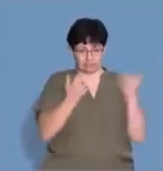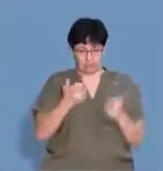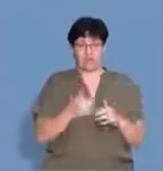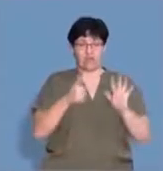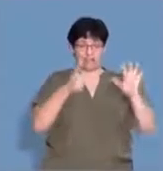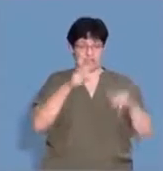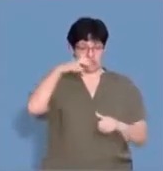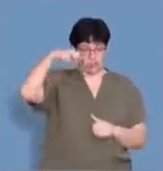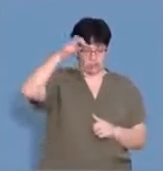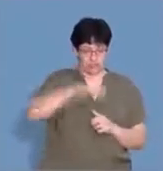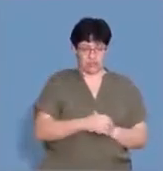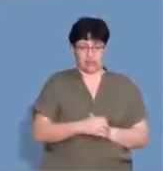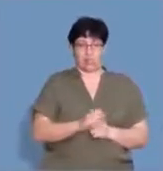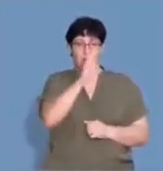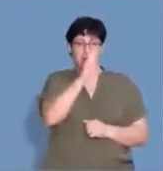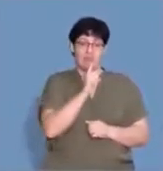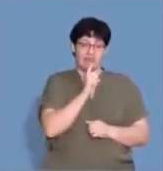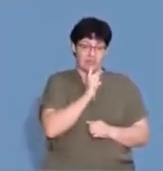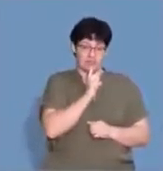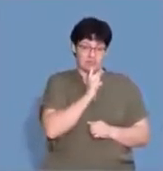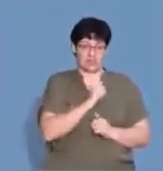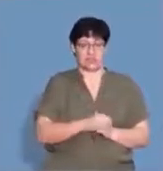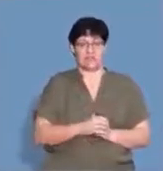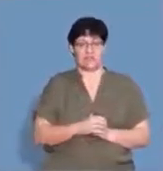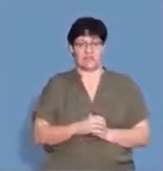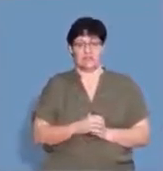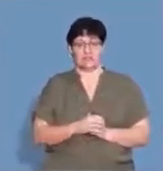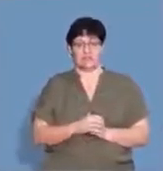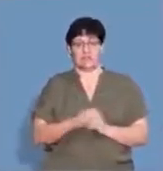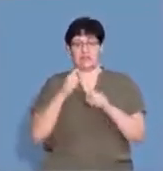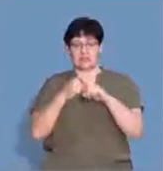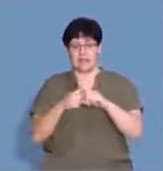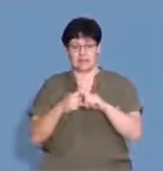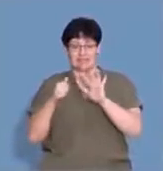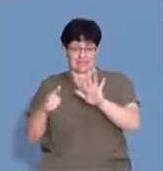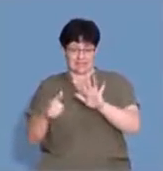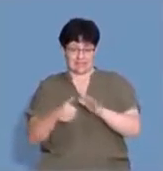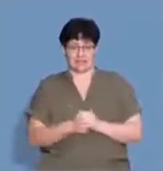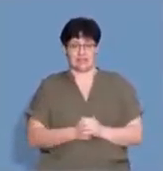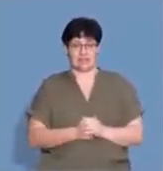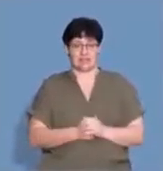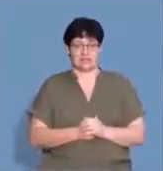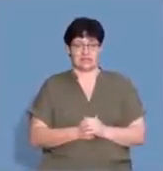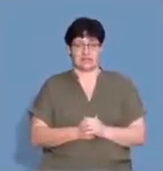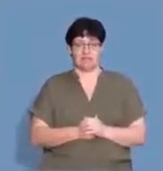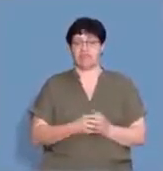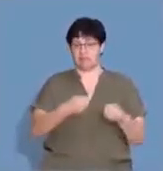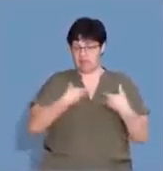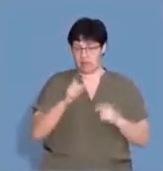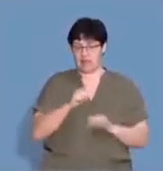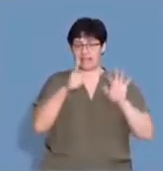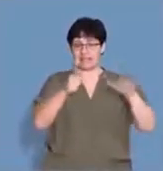6 tours. So that was 1,000 Rand times that by 6, which gives